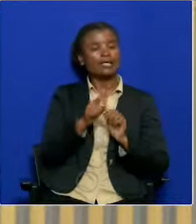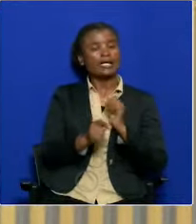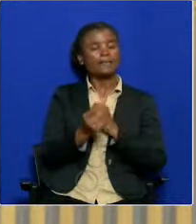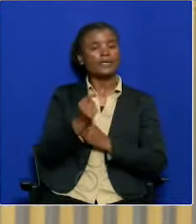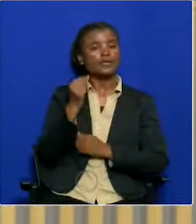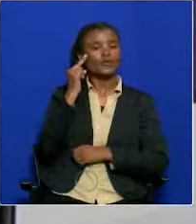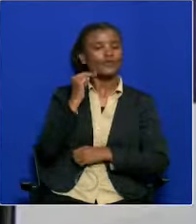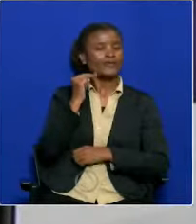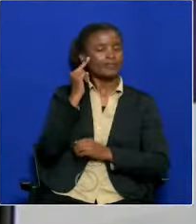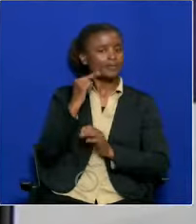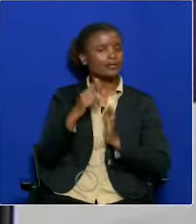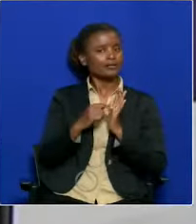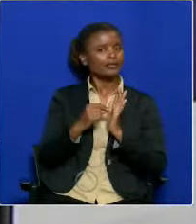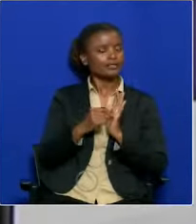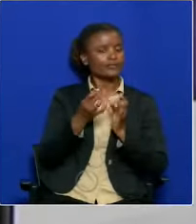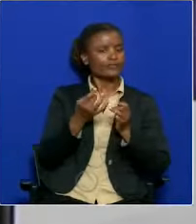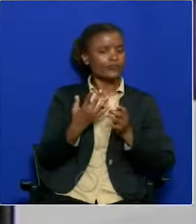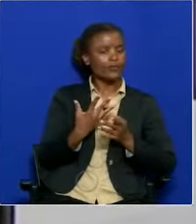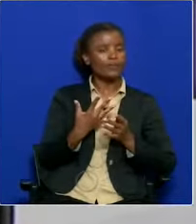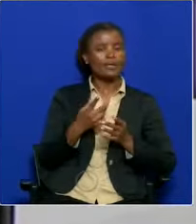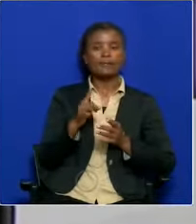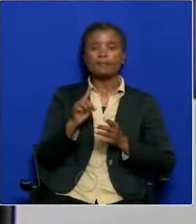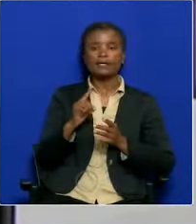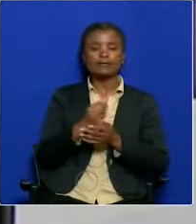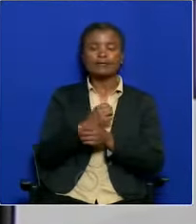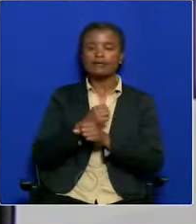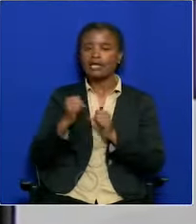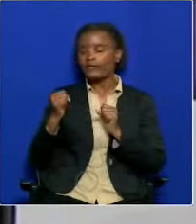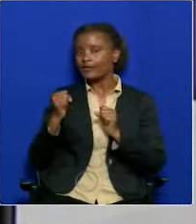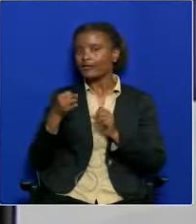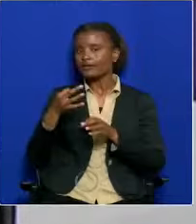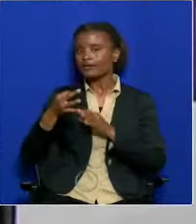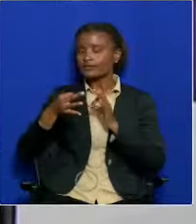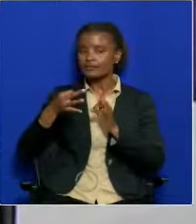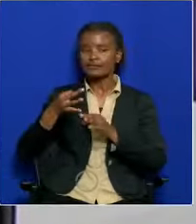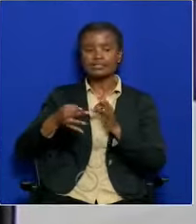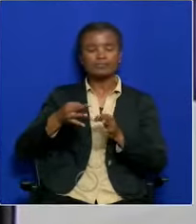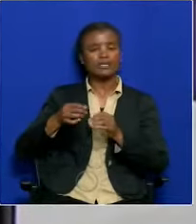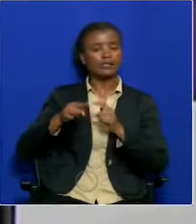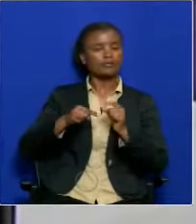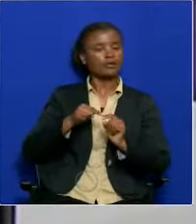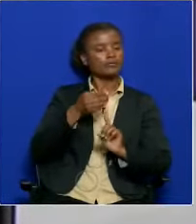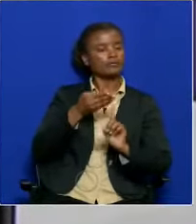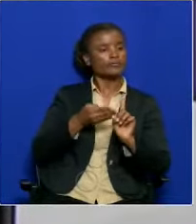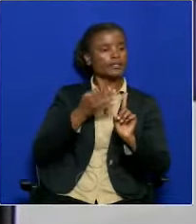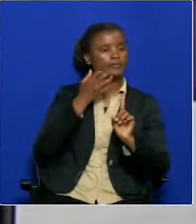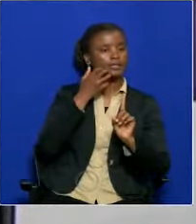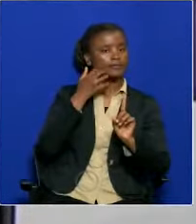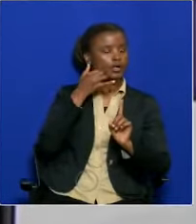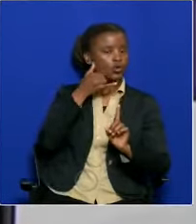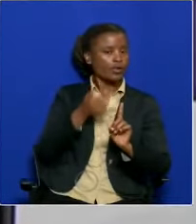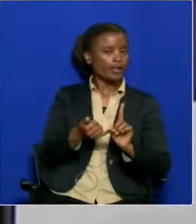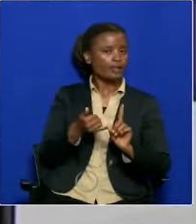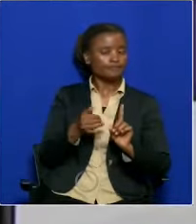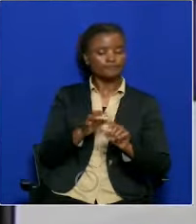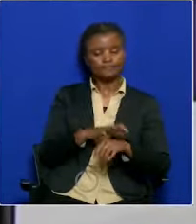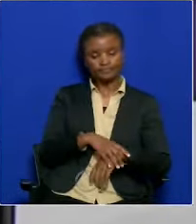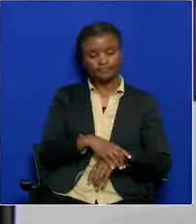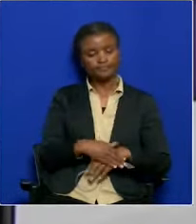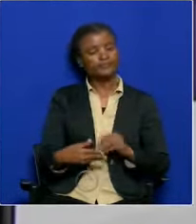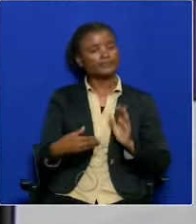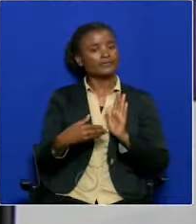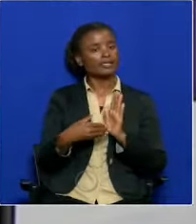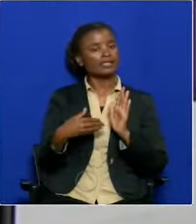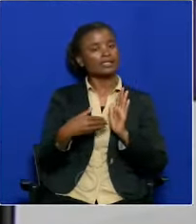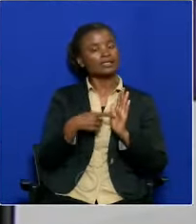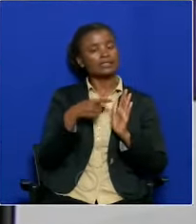is, why did you not mention the call from Mr. Matlala? Yeah, the statement was rectified many a times. I'm